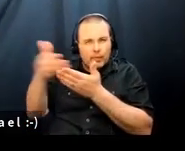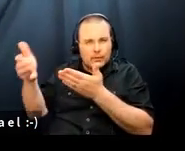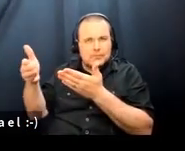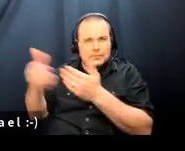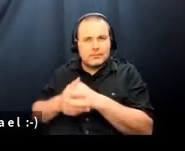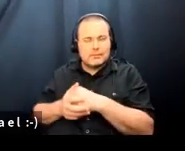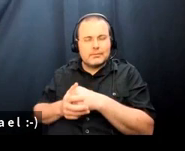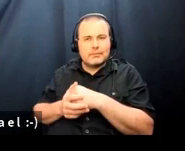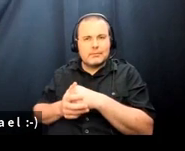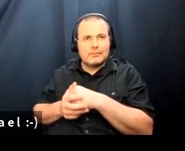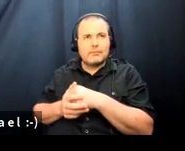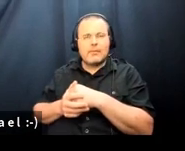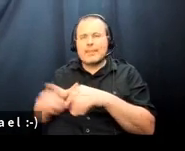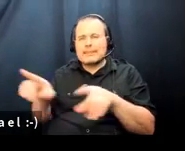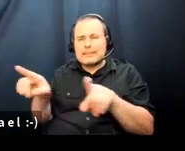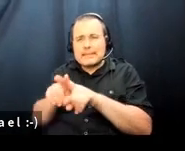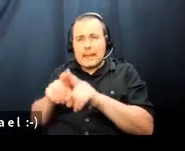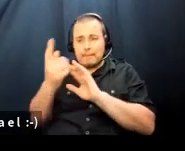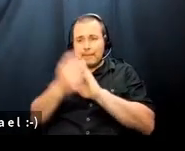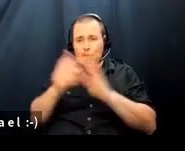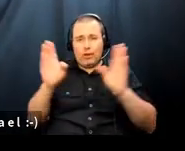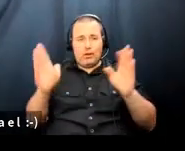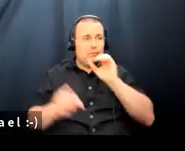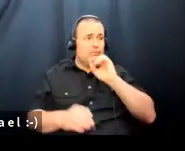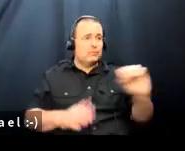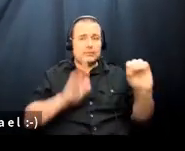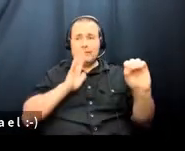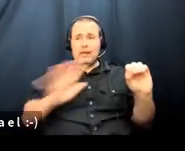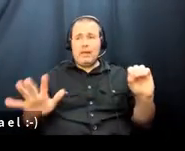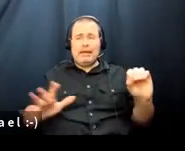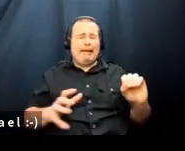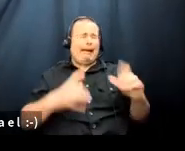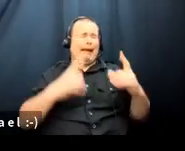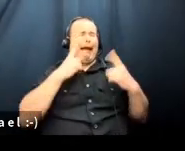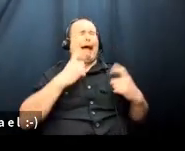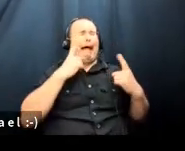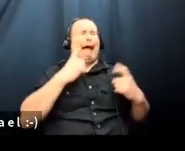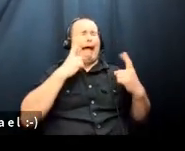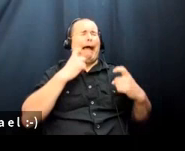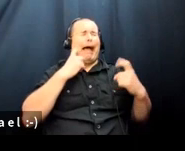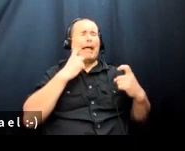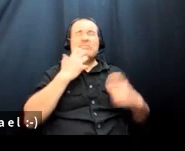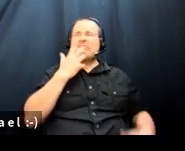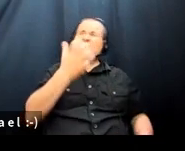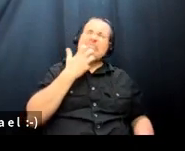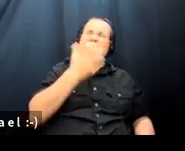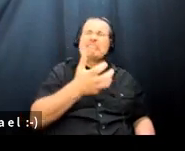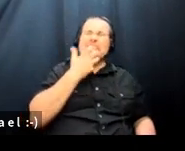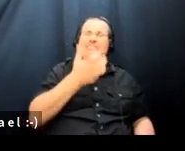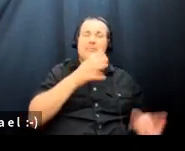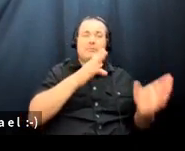In that same period of time, they go from crying and screaming to hopefully